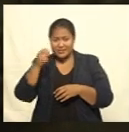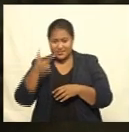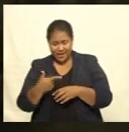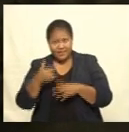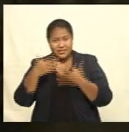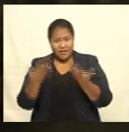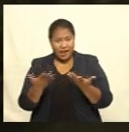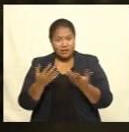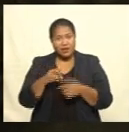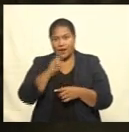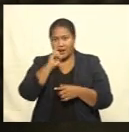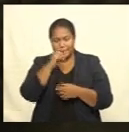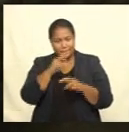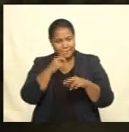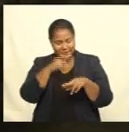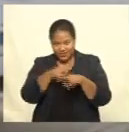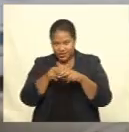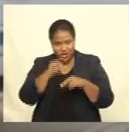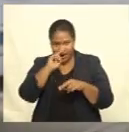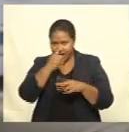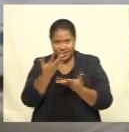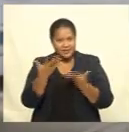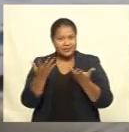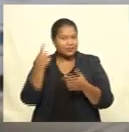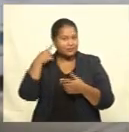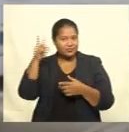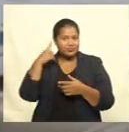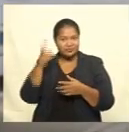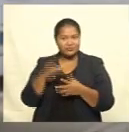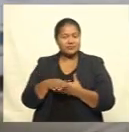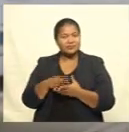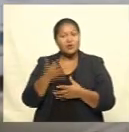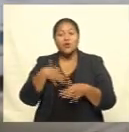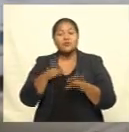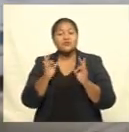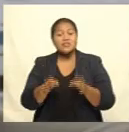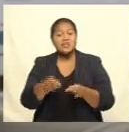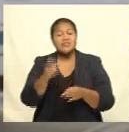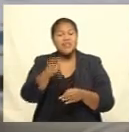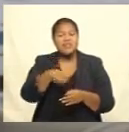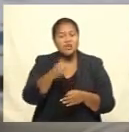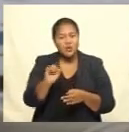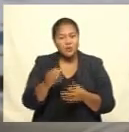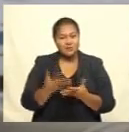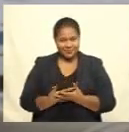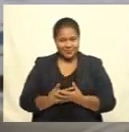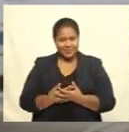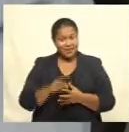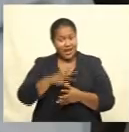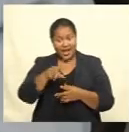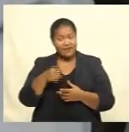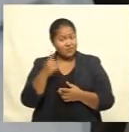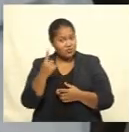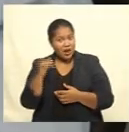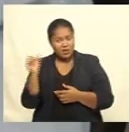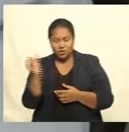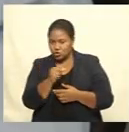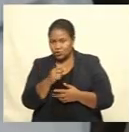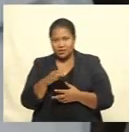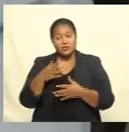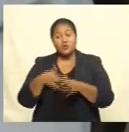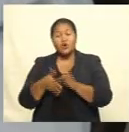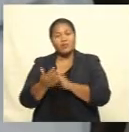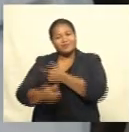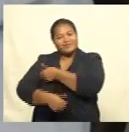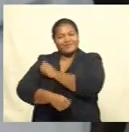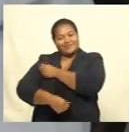can't afford to be complacent about whether they want the jab. Everybody who's eligible right now should be rolling up their sleeves and taking the